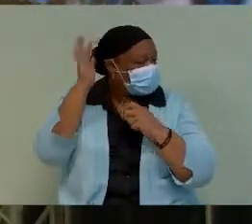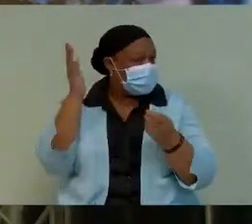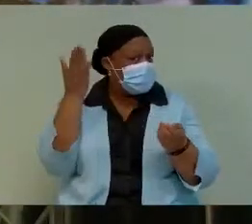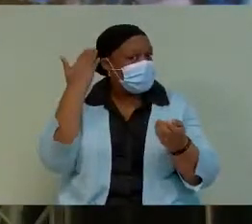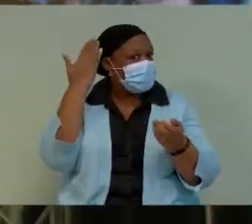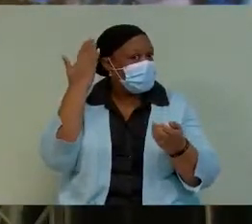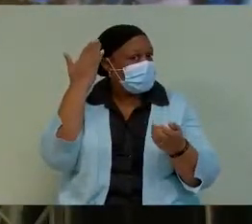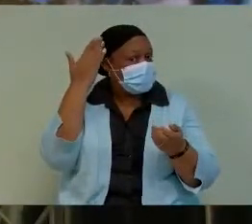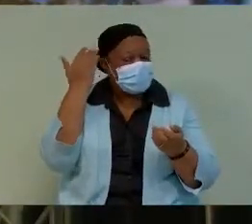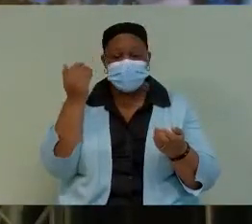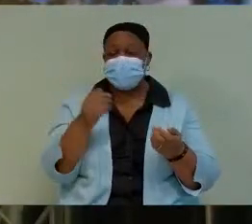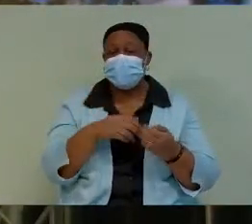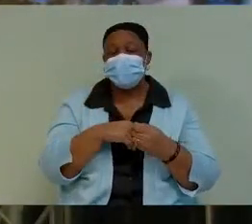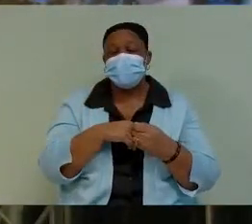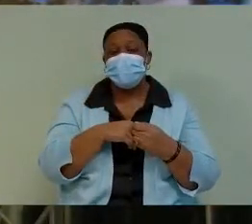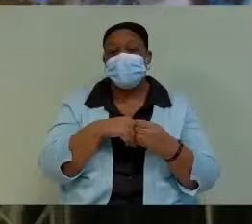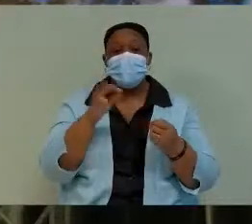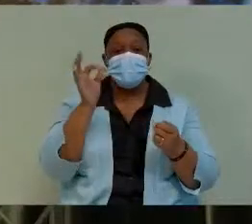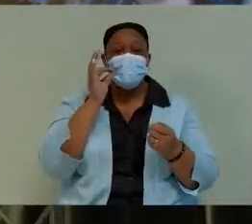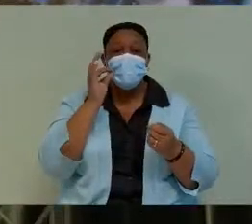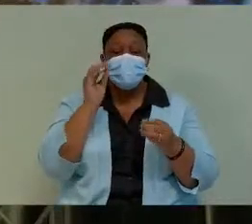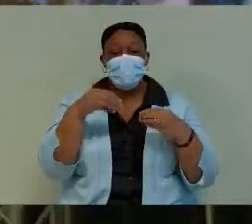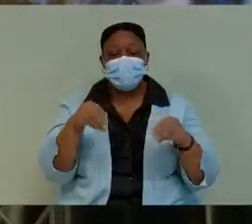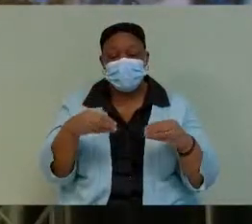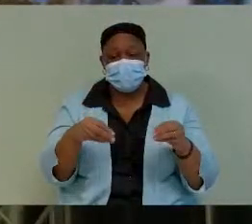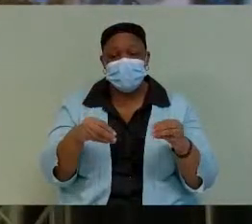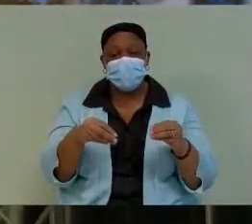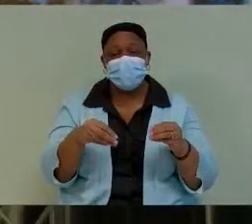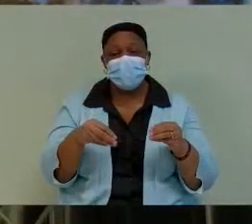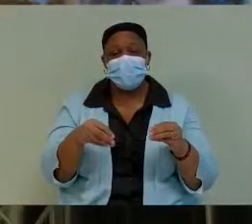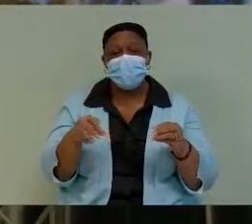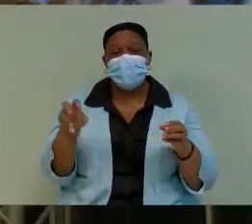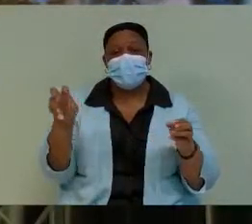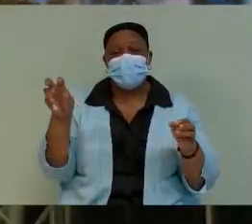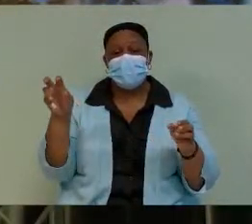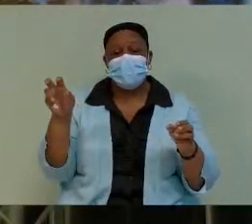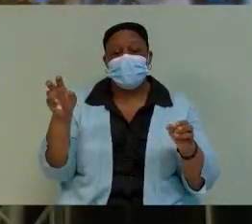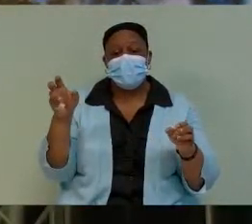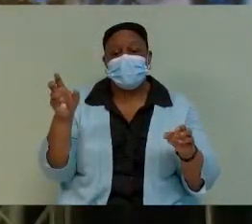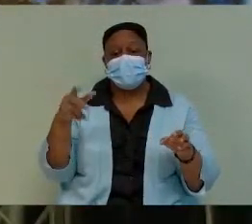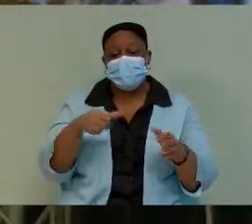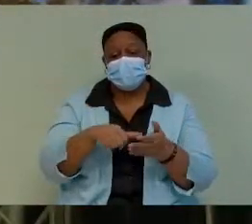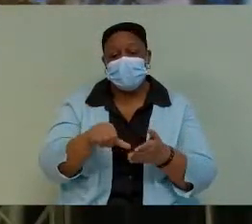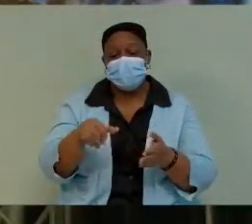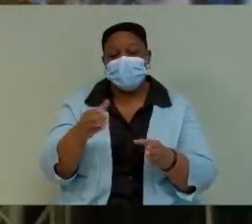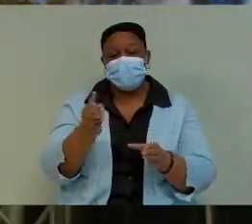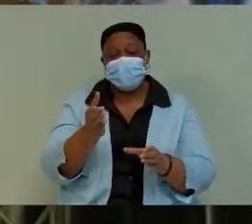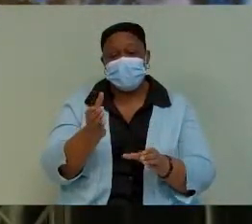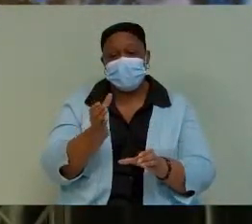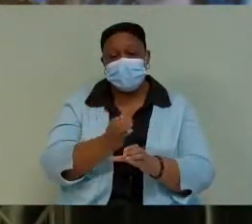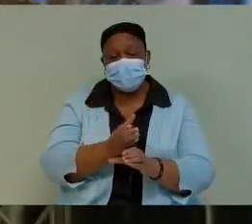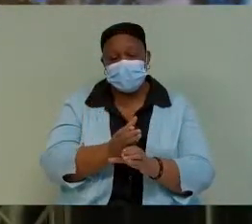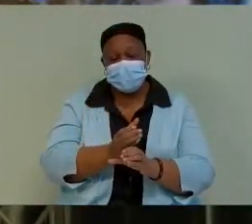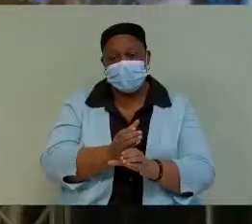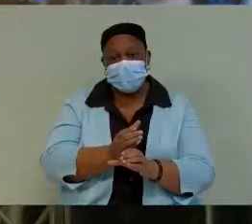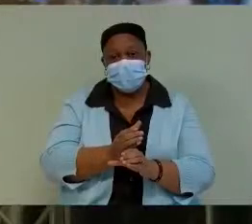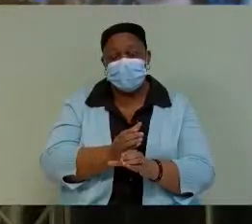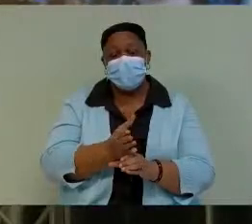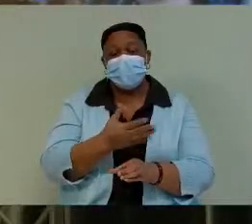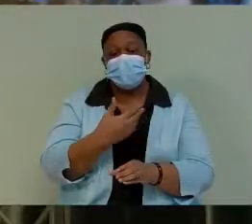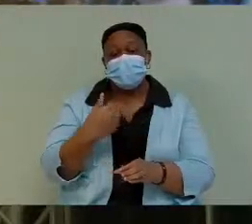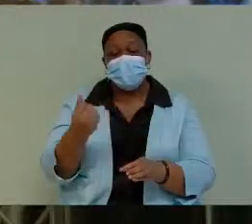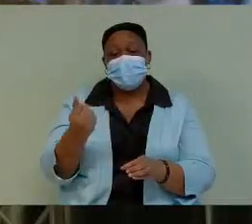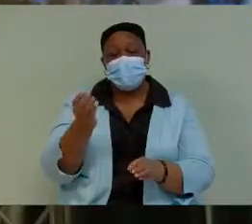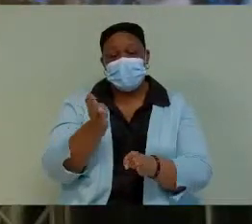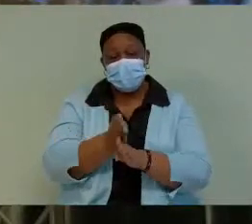vendors, 0 taxis, 0 barbers. There were 0 bakeries, and